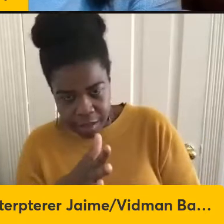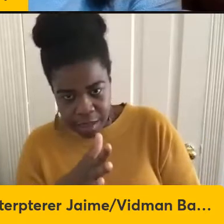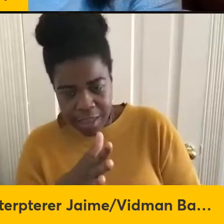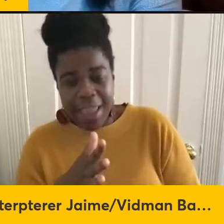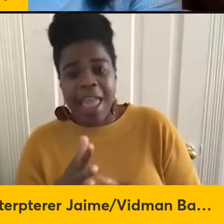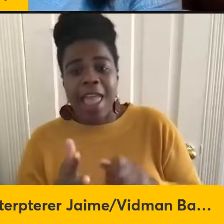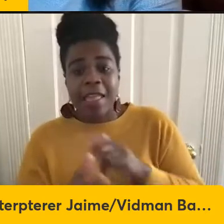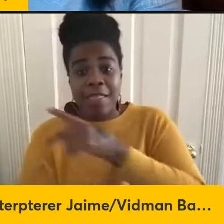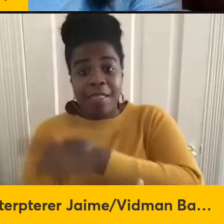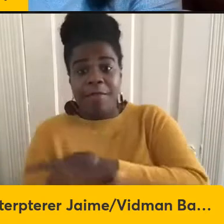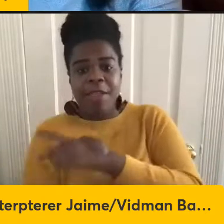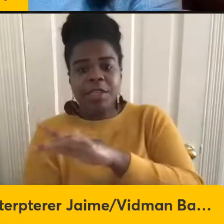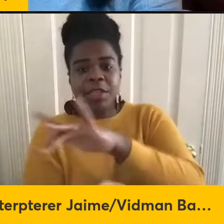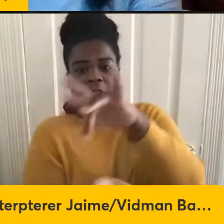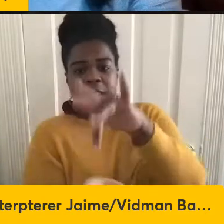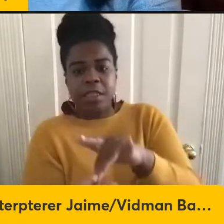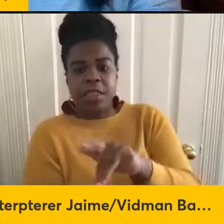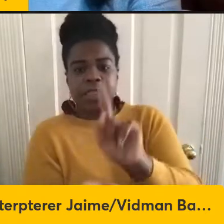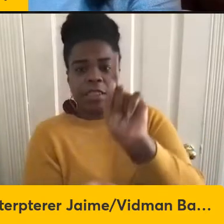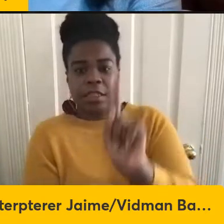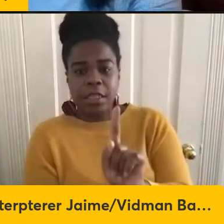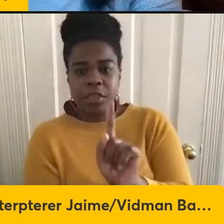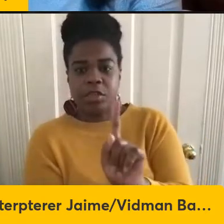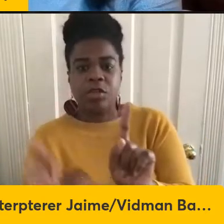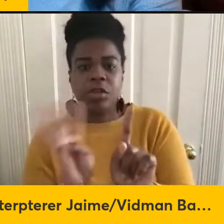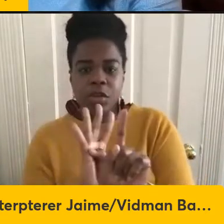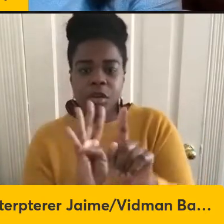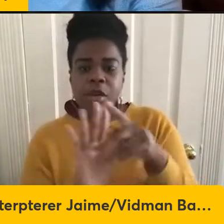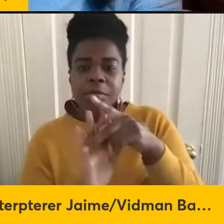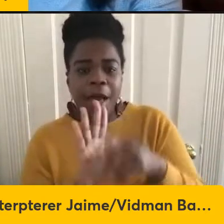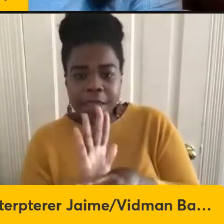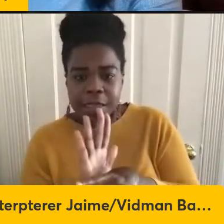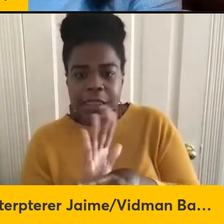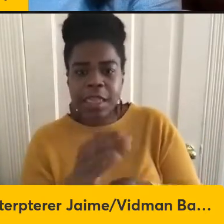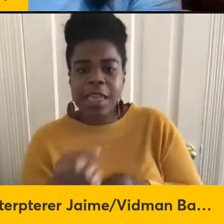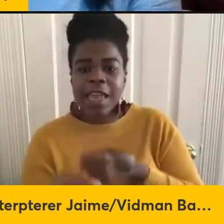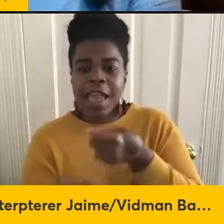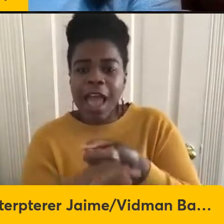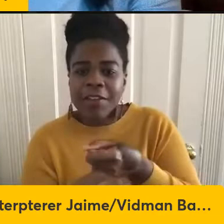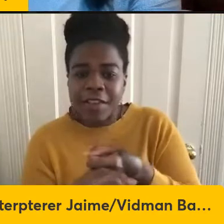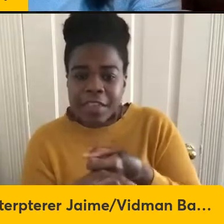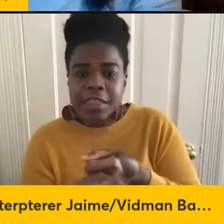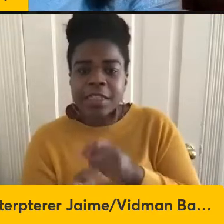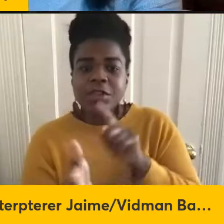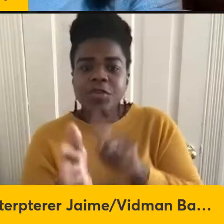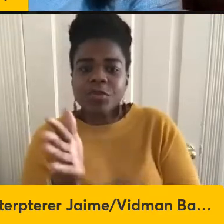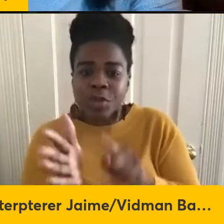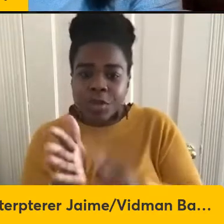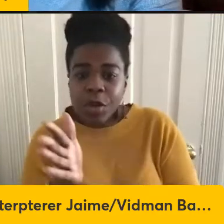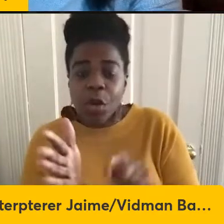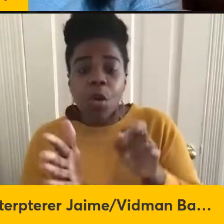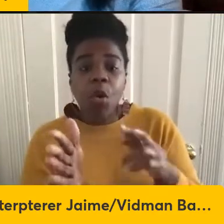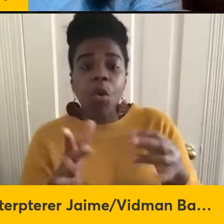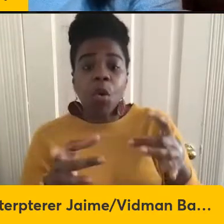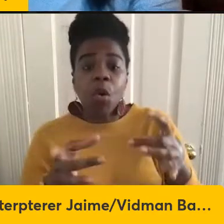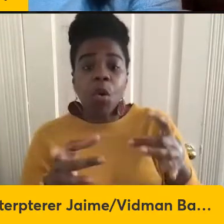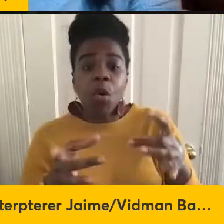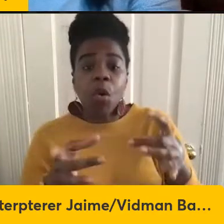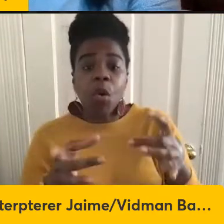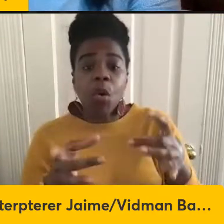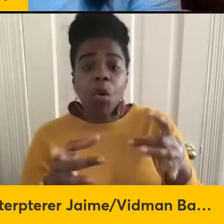center of healthcare, whether that is policy, advocacy, or research, or even regulatory